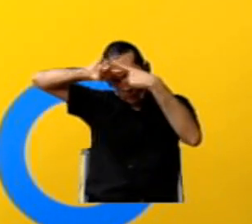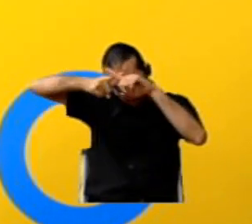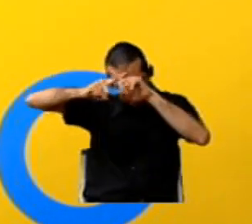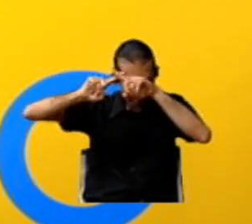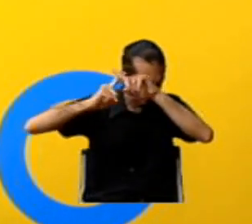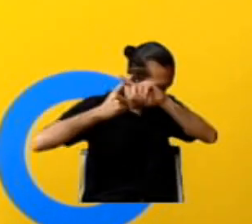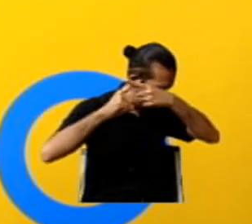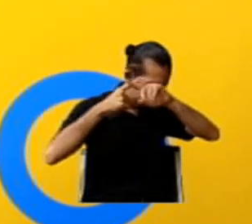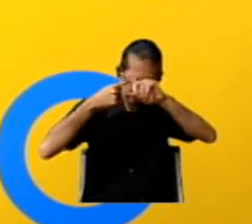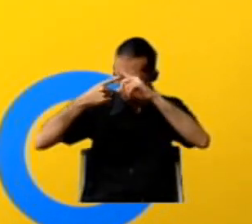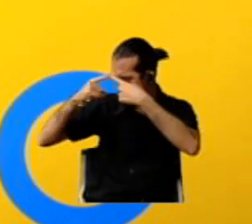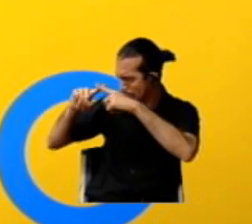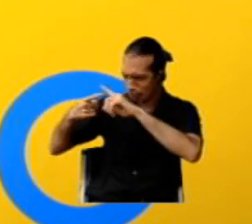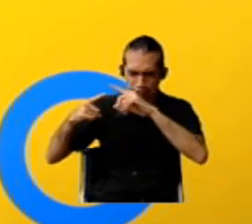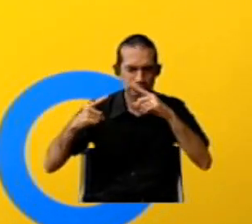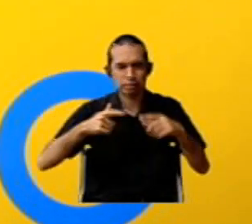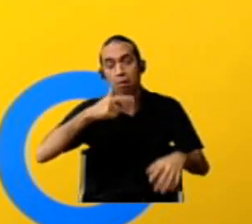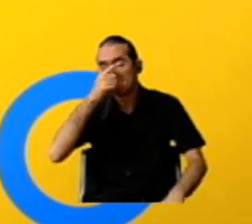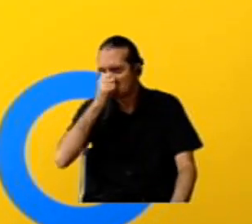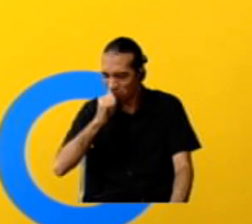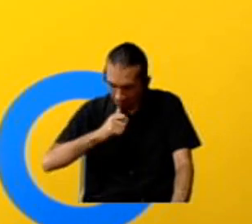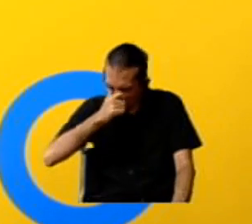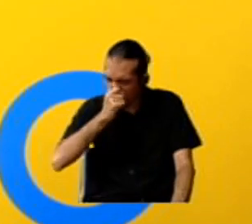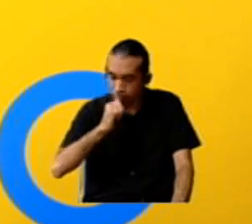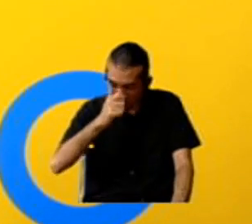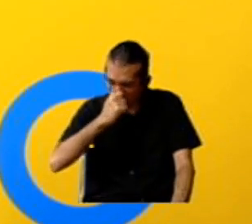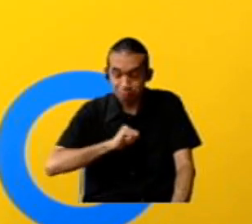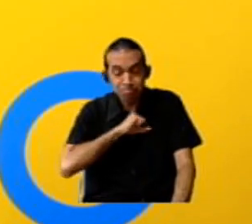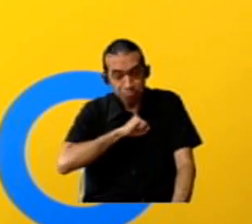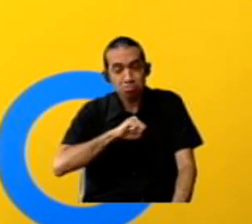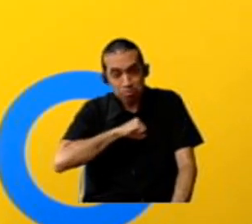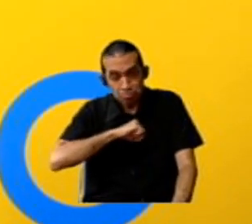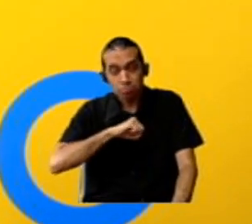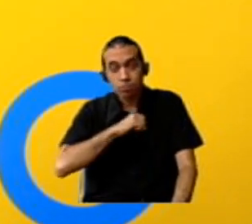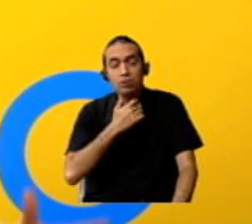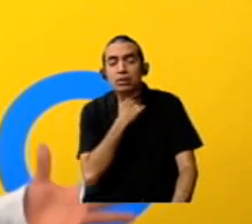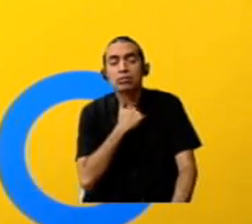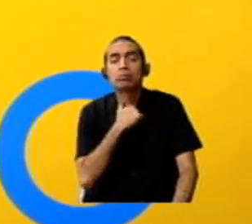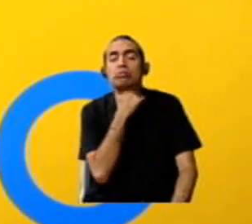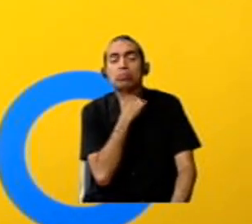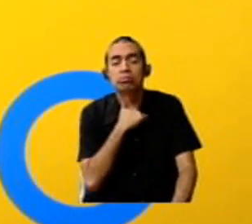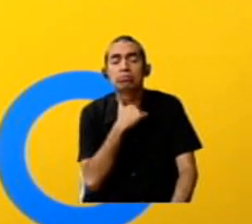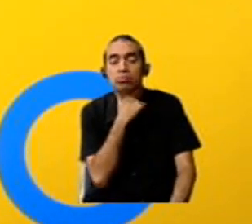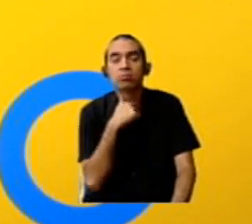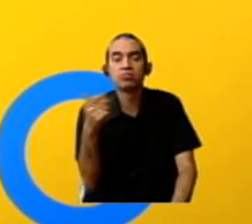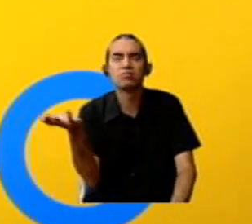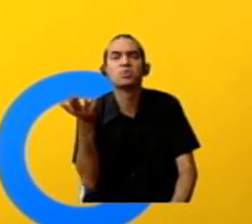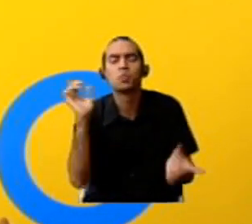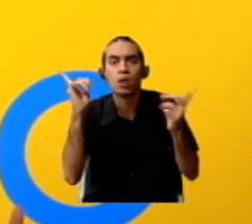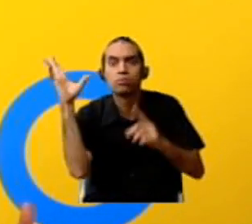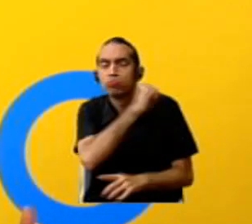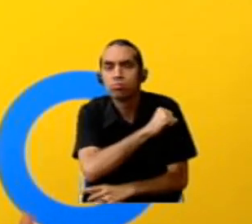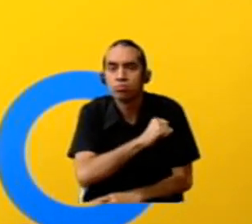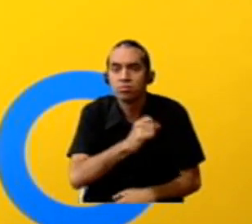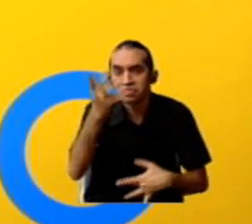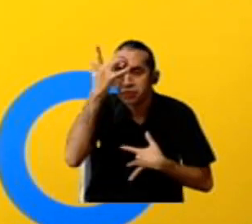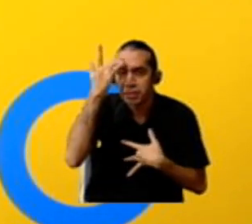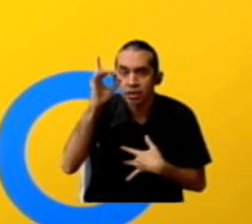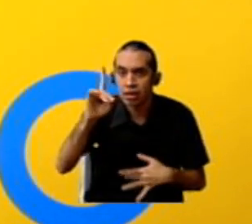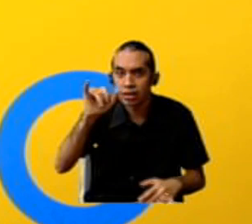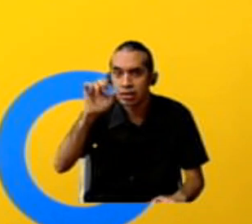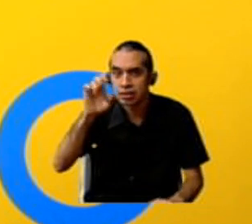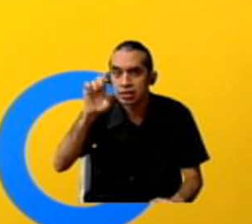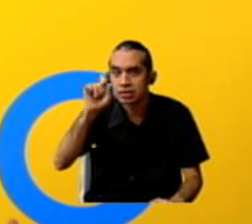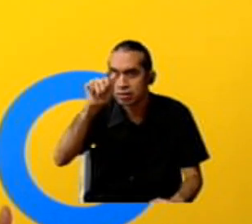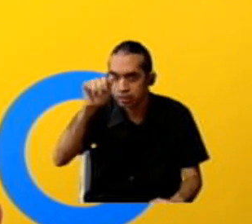headache. I have a runny nose and sore throat. What is the disease, Charlie? Can you help Charlie